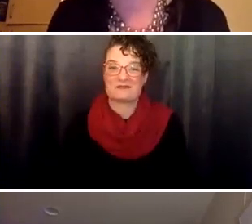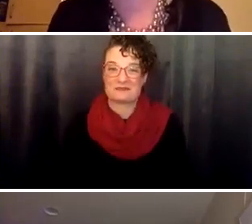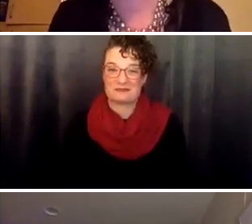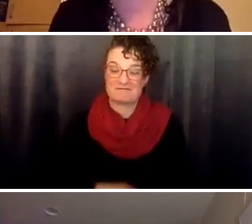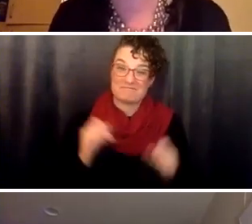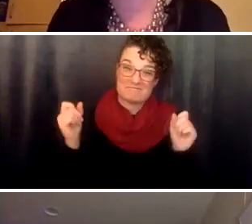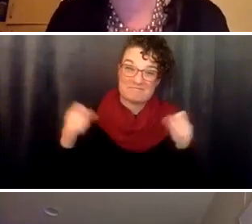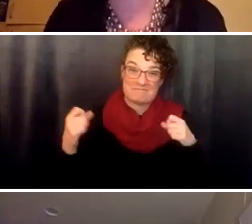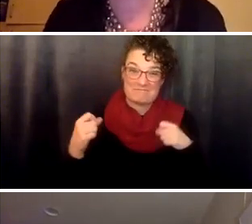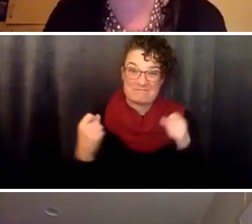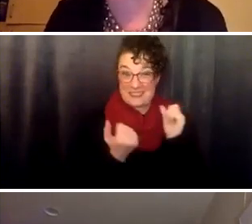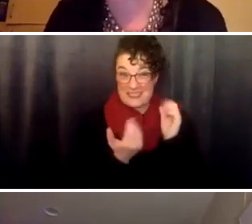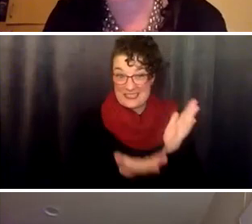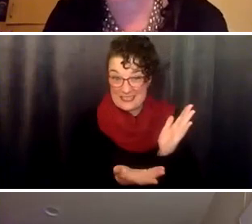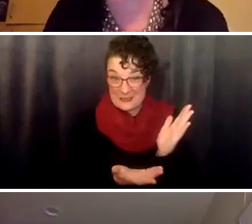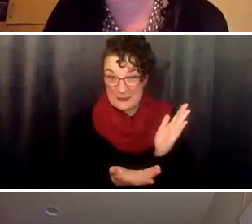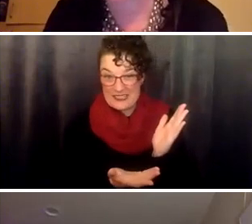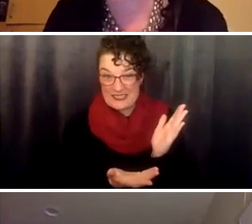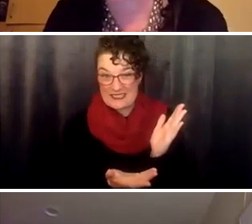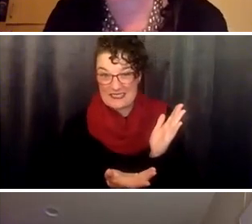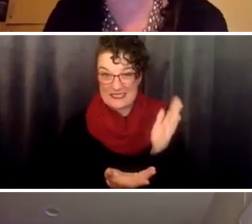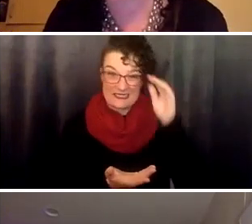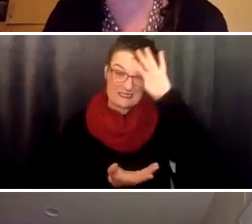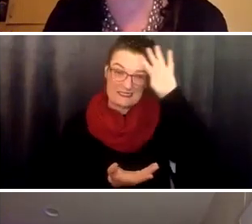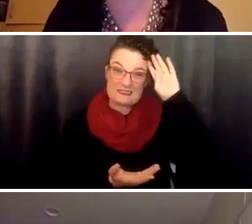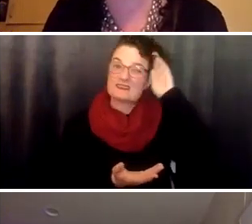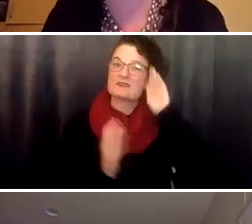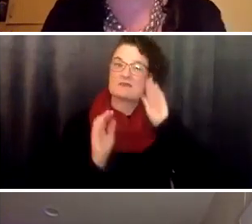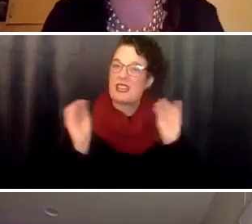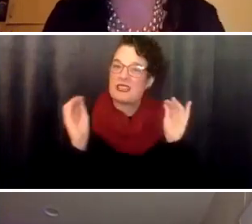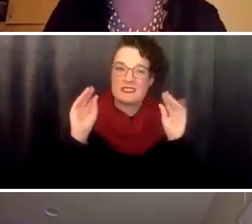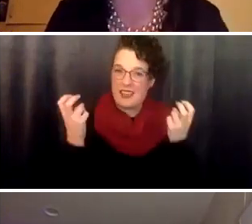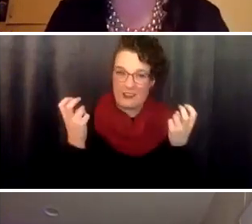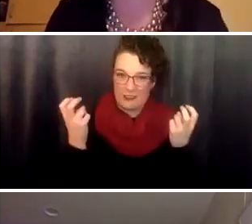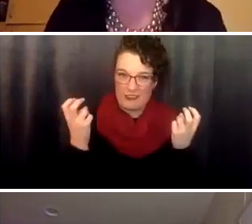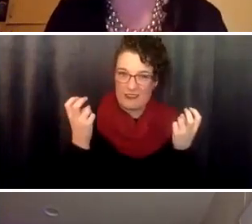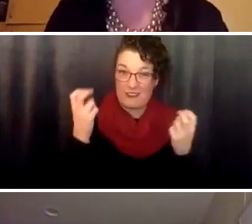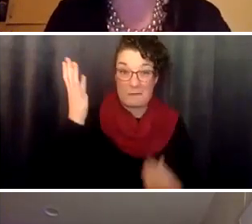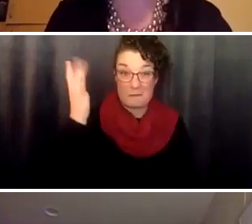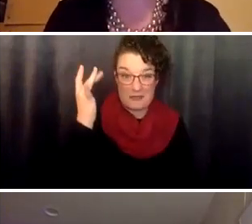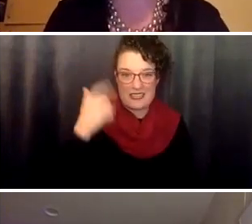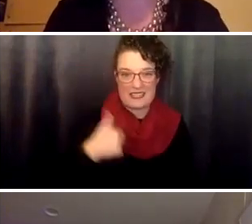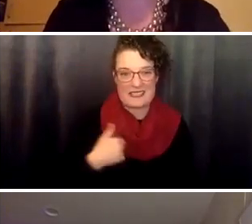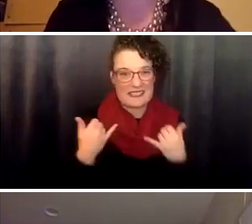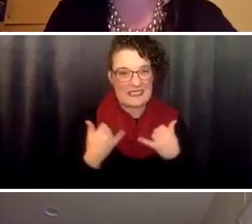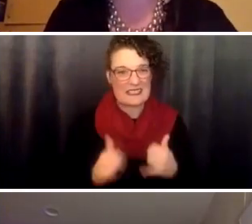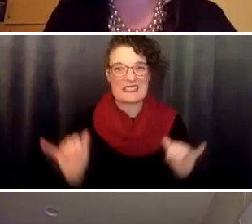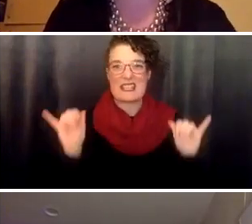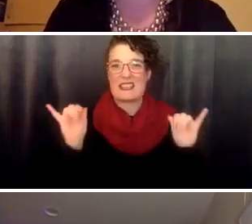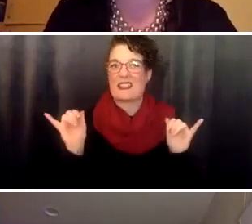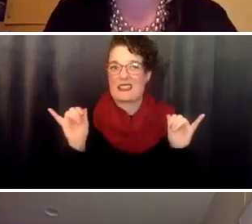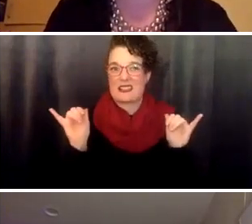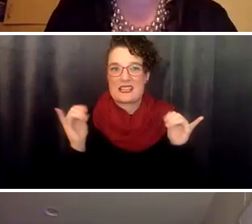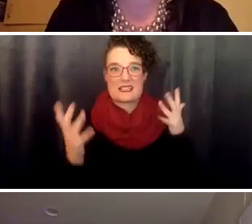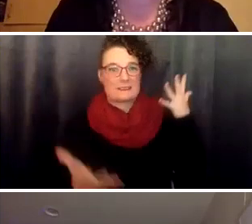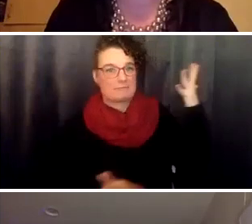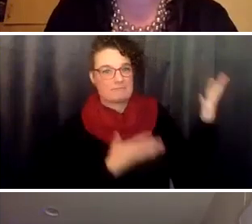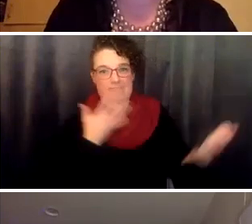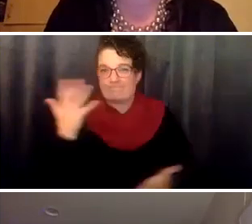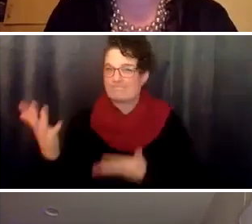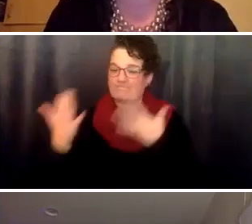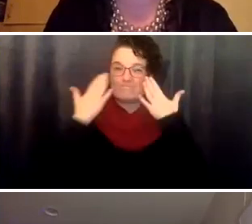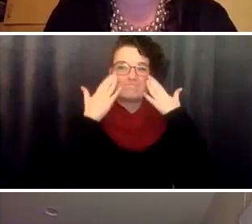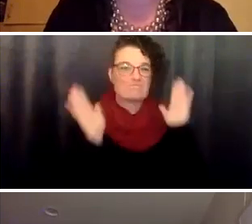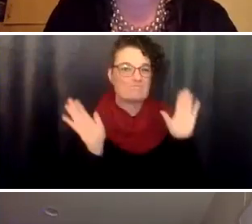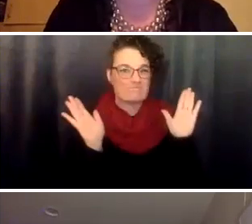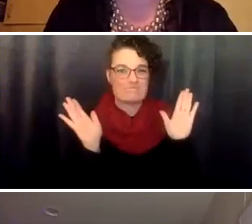Yeah, this piece is untitled because I still don't know